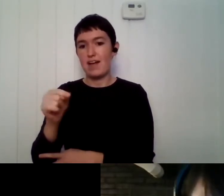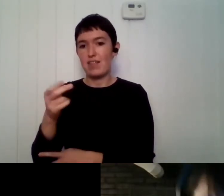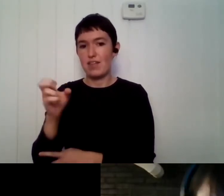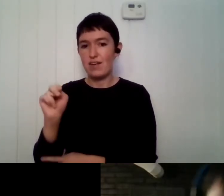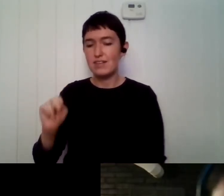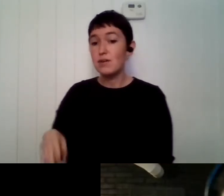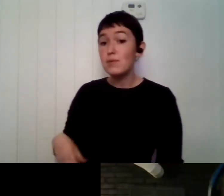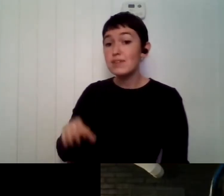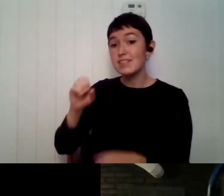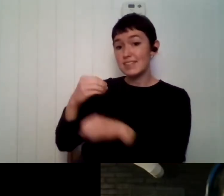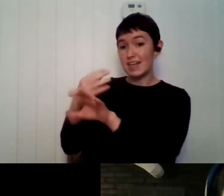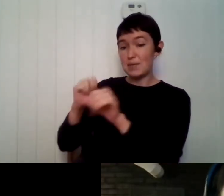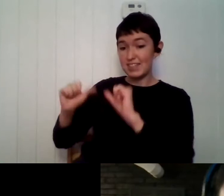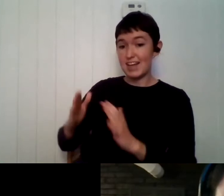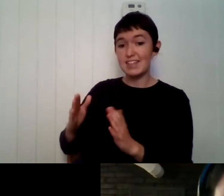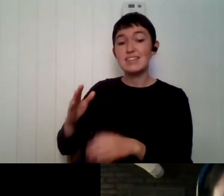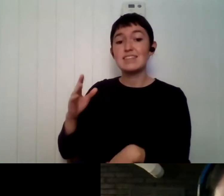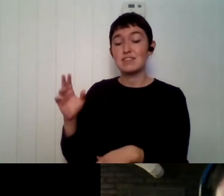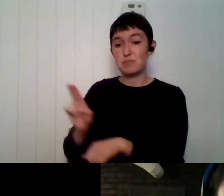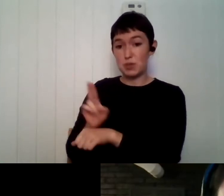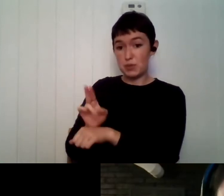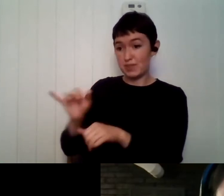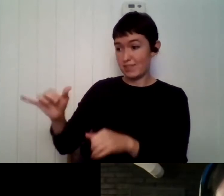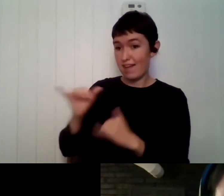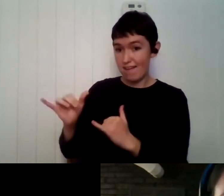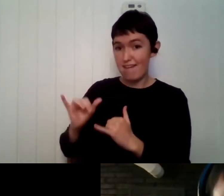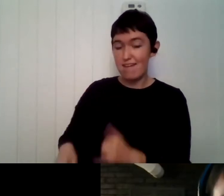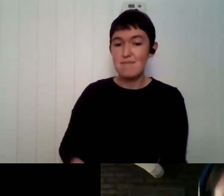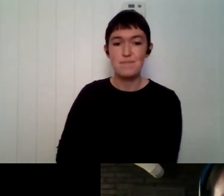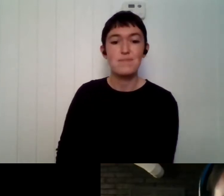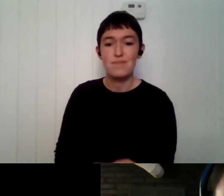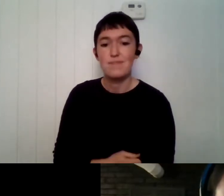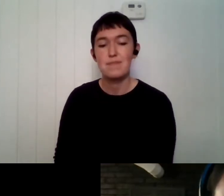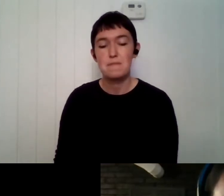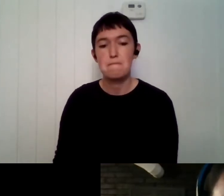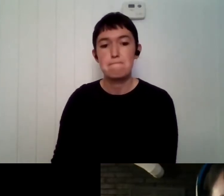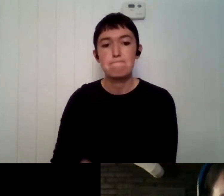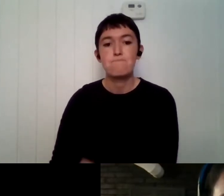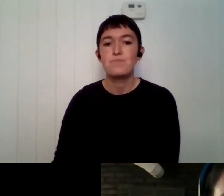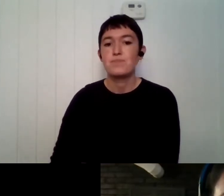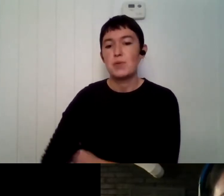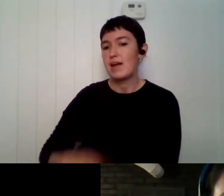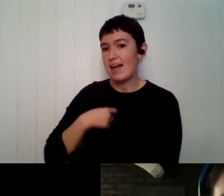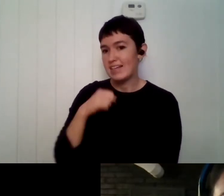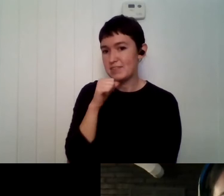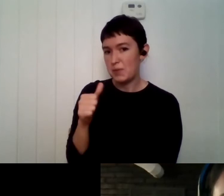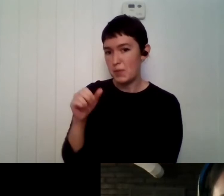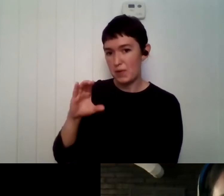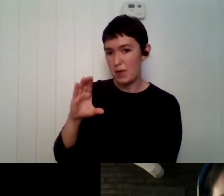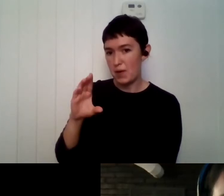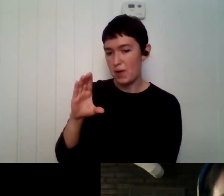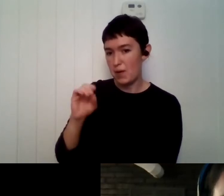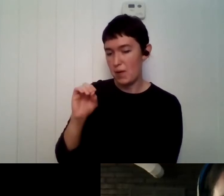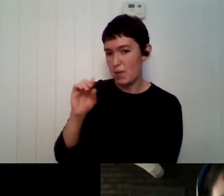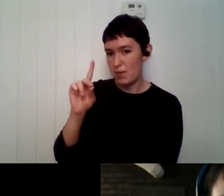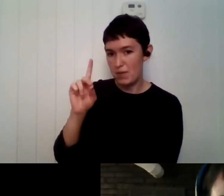discovery to classroom scientist matching. So we can do it all with Python. I didn't code that. I don't know. I can't code myself out